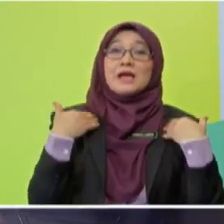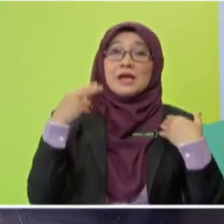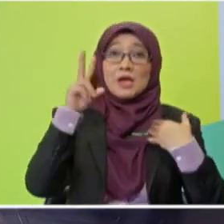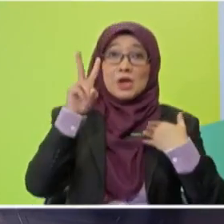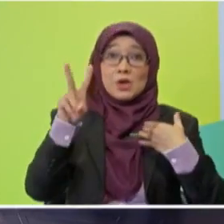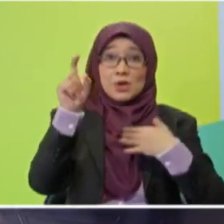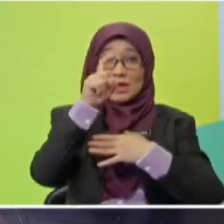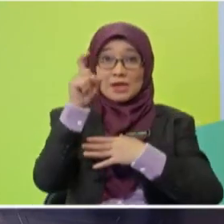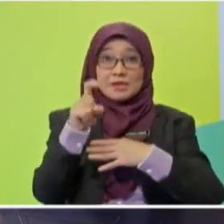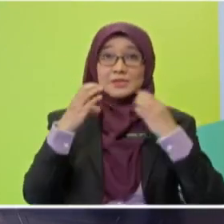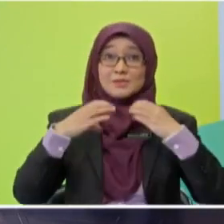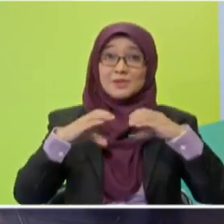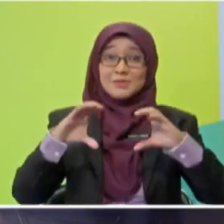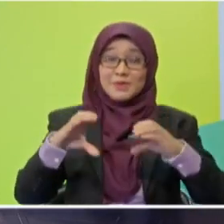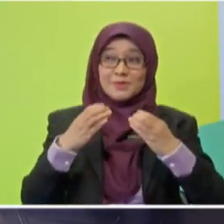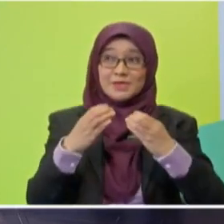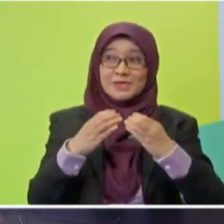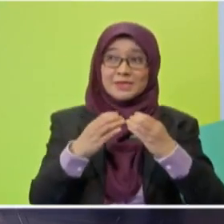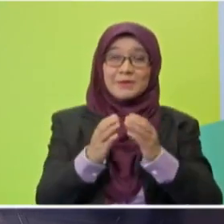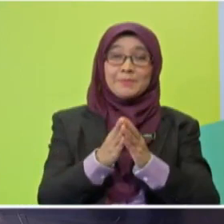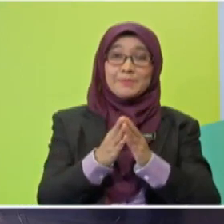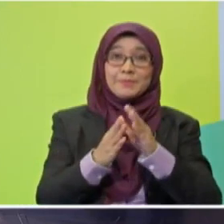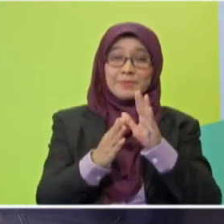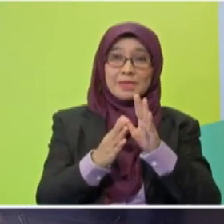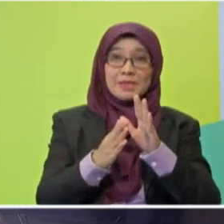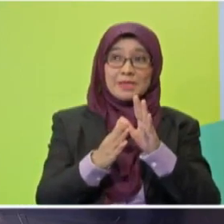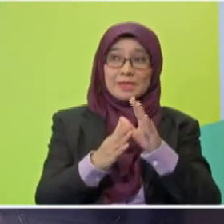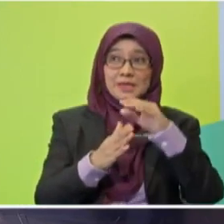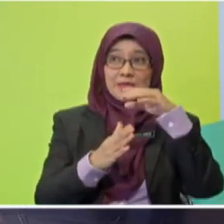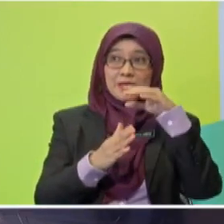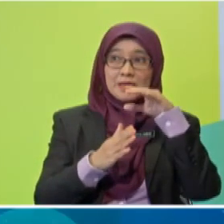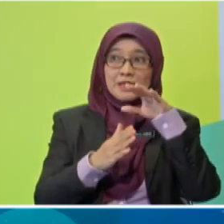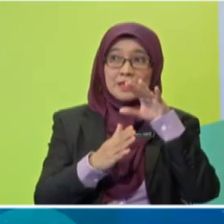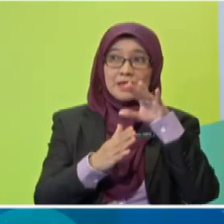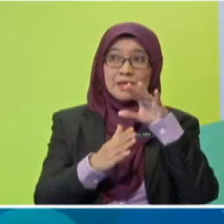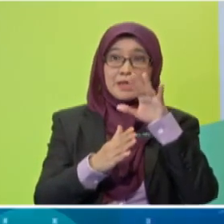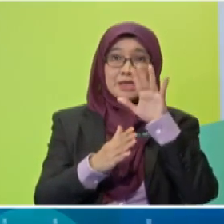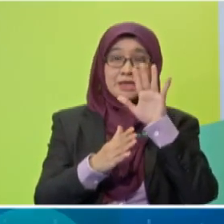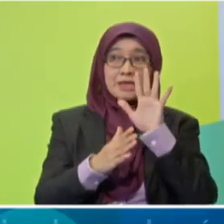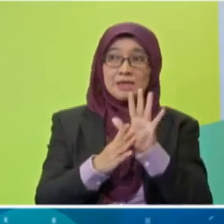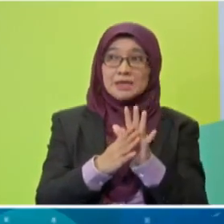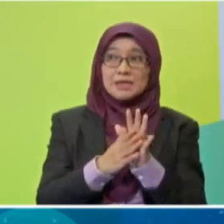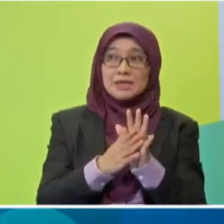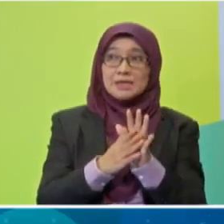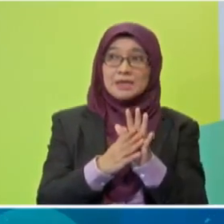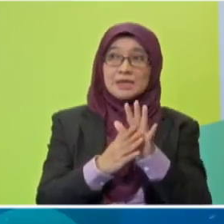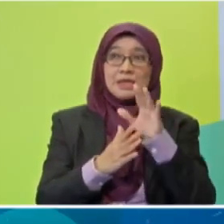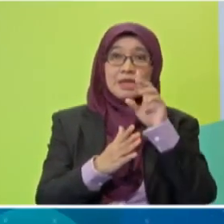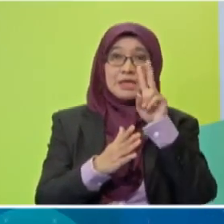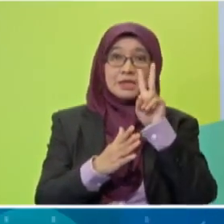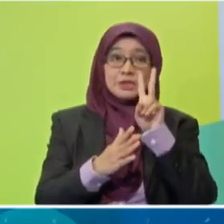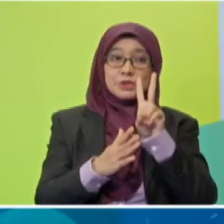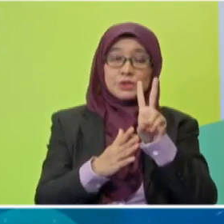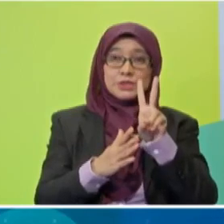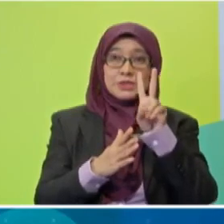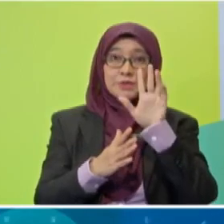Yes. we're going to do it very quickly. Yes. Okay, second last question. 25.74 divide by 1.8. 1.8. Who's going to try?